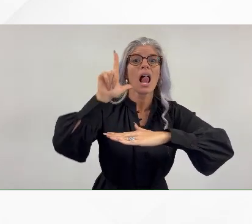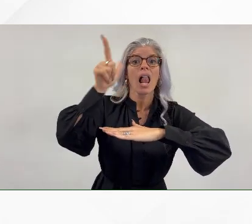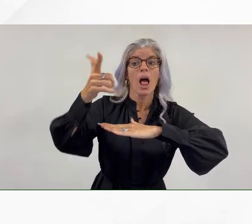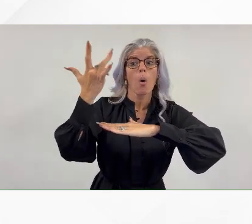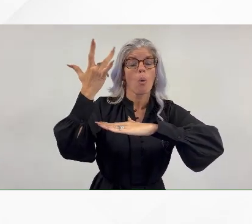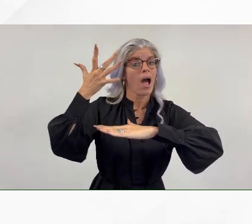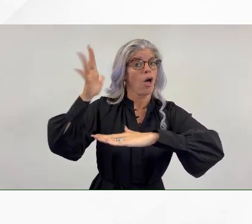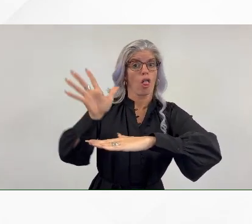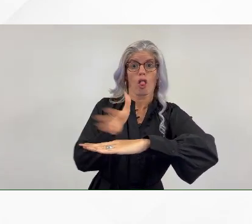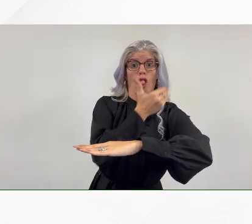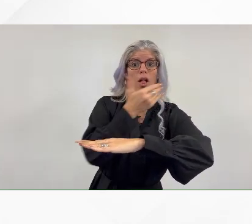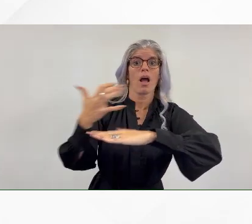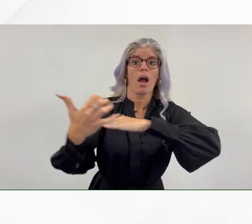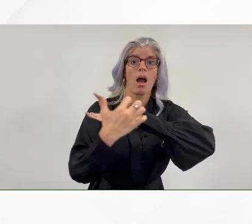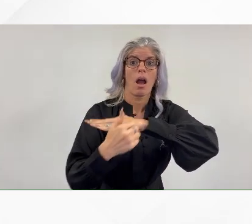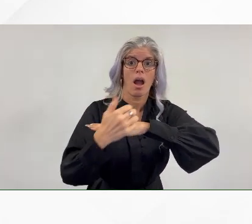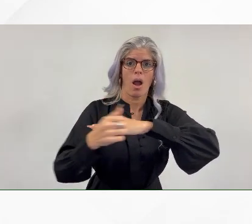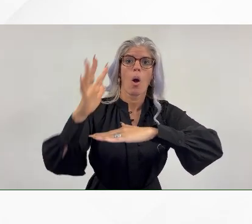are eligible.